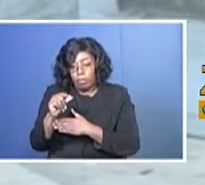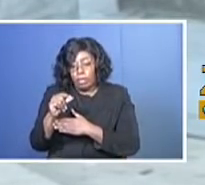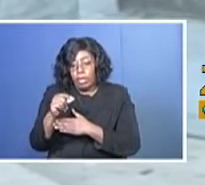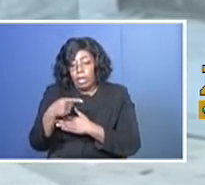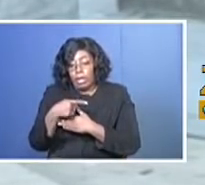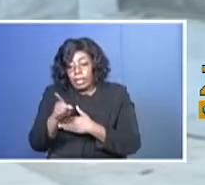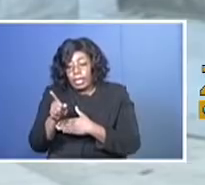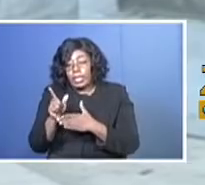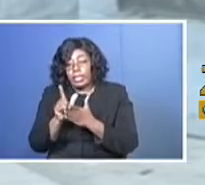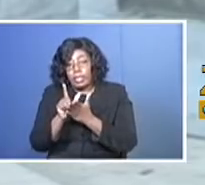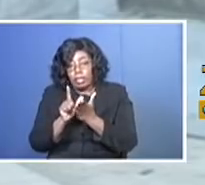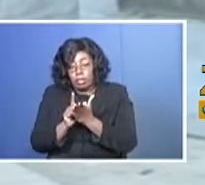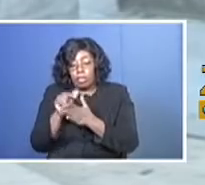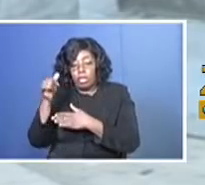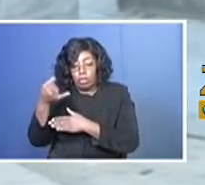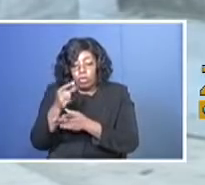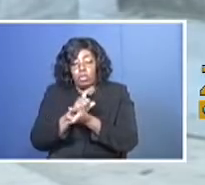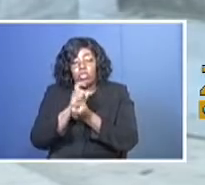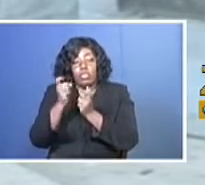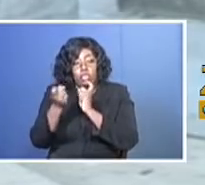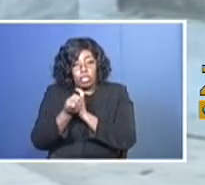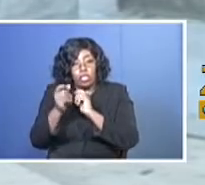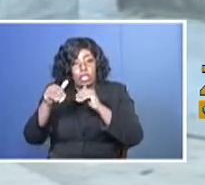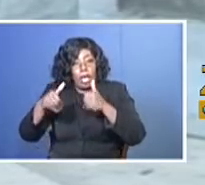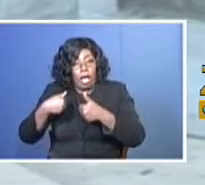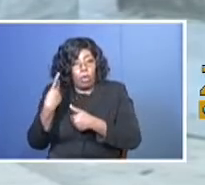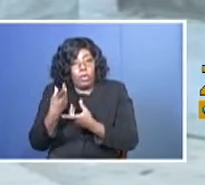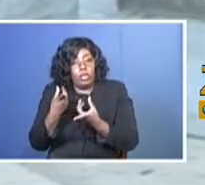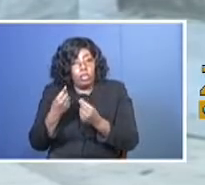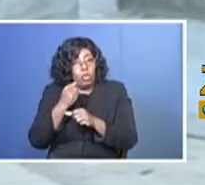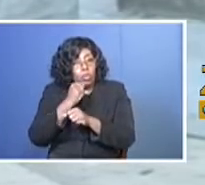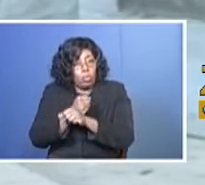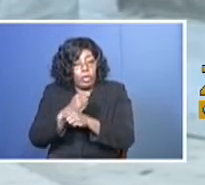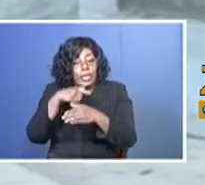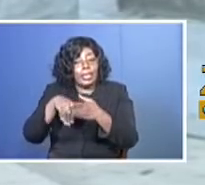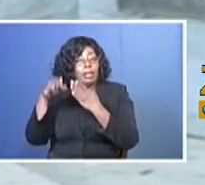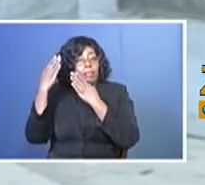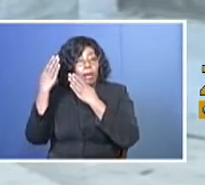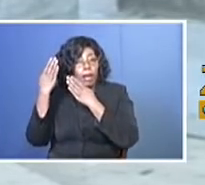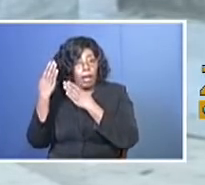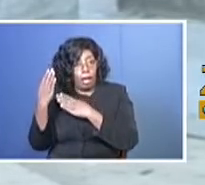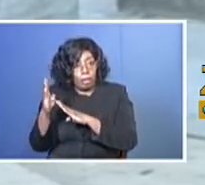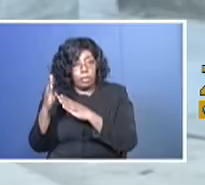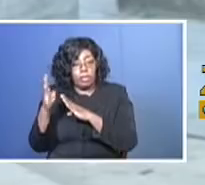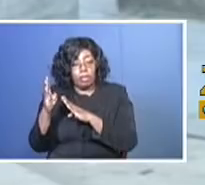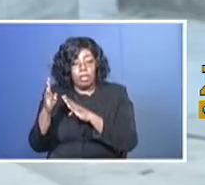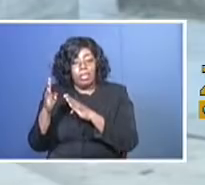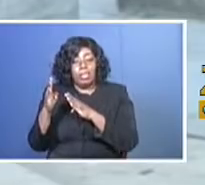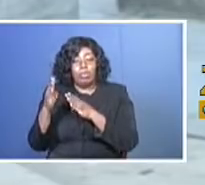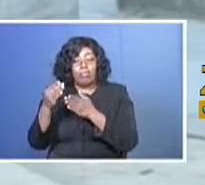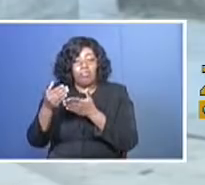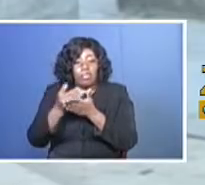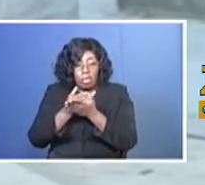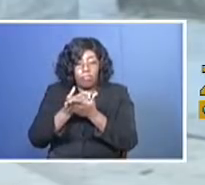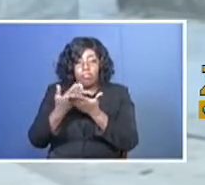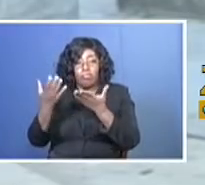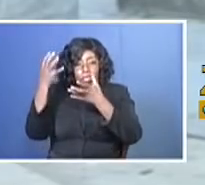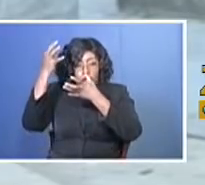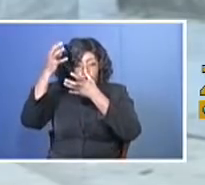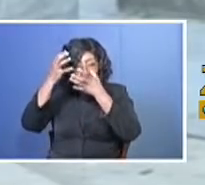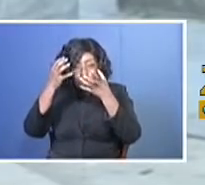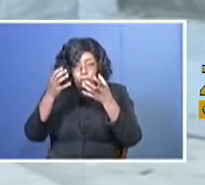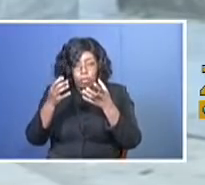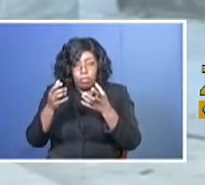legislation have introduced changes to the way that we actually do work in the Bahamas. And so there was some confusion. There are some